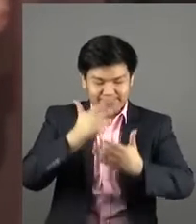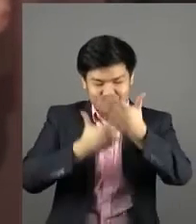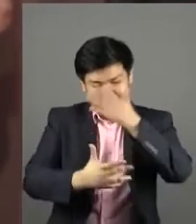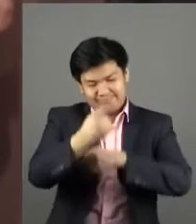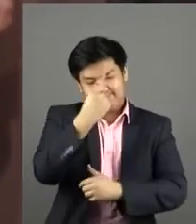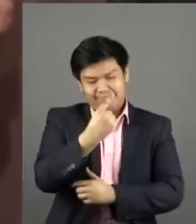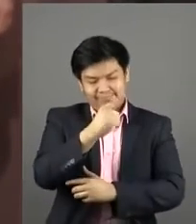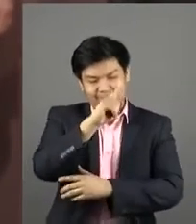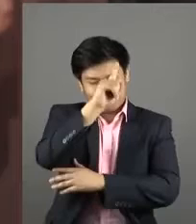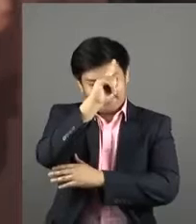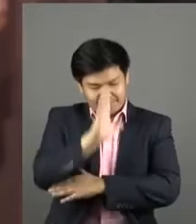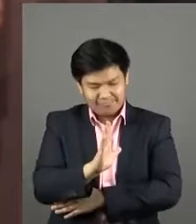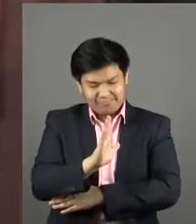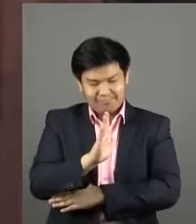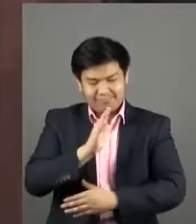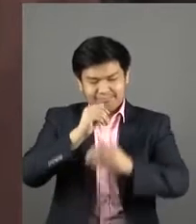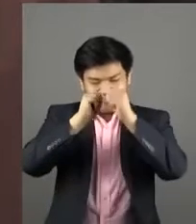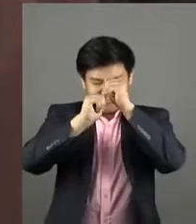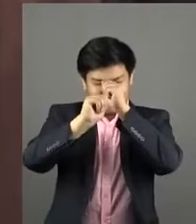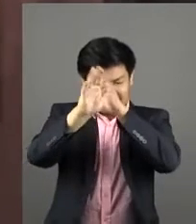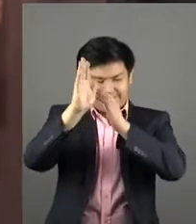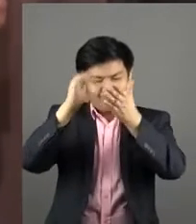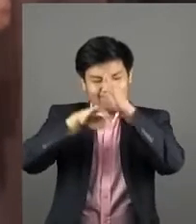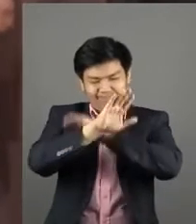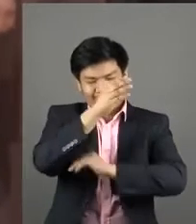Triune God, Heavenly Father,